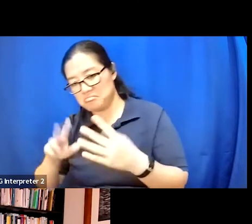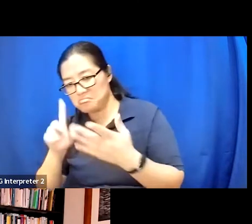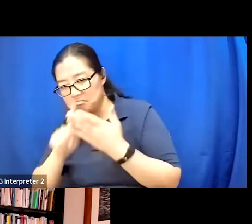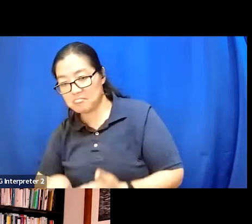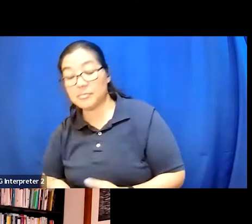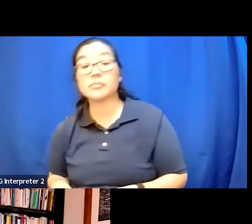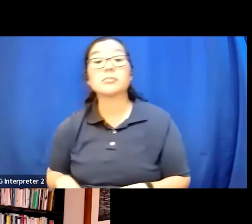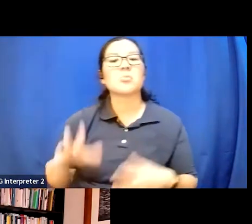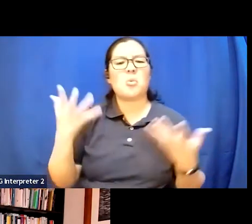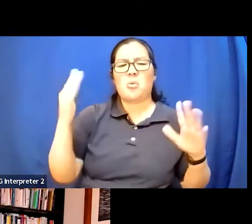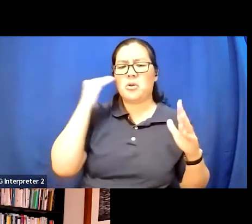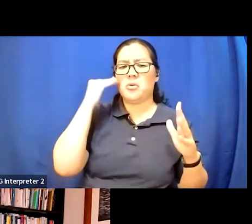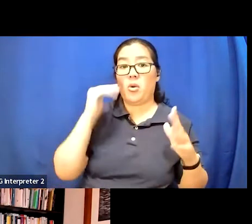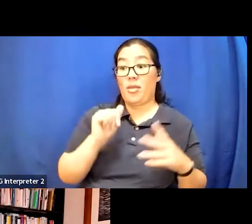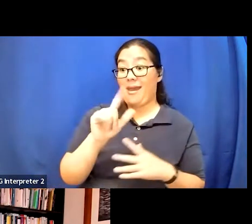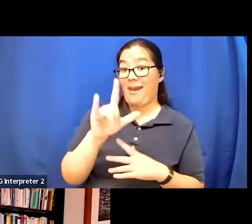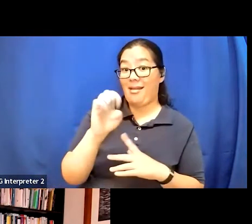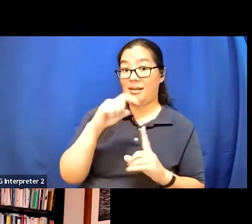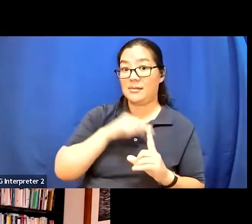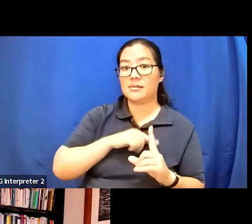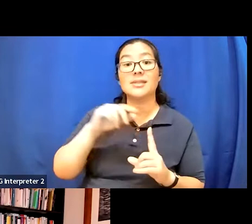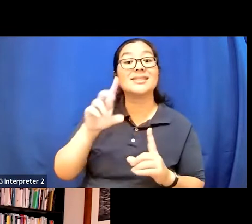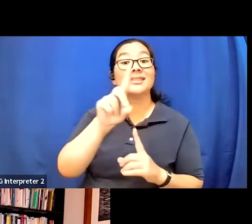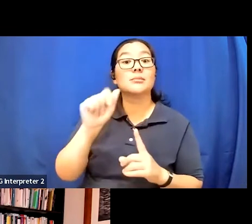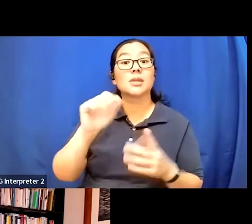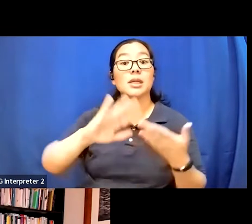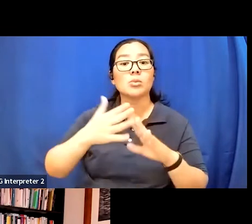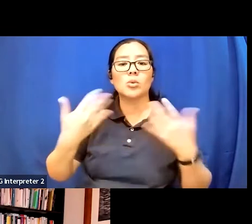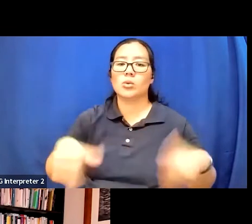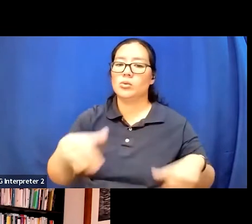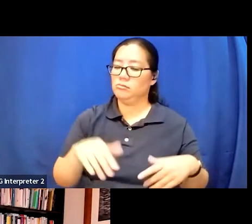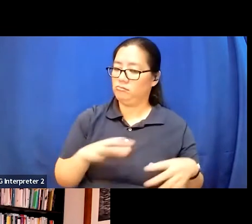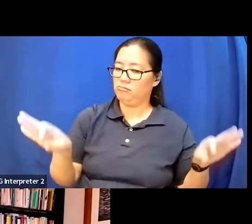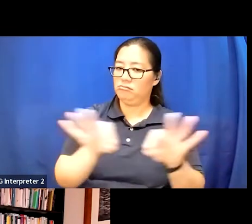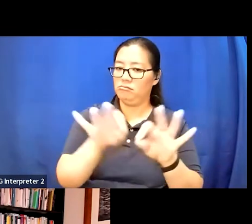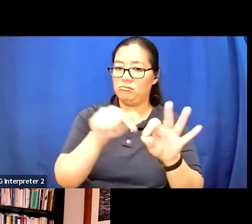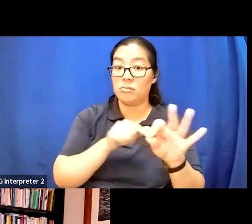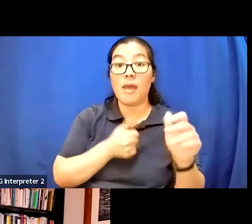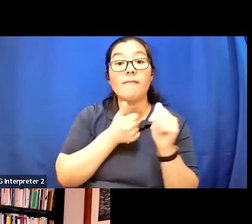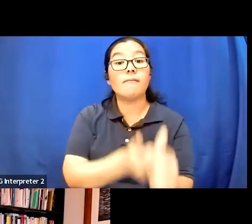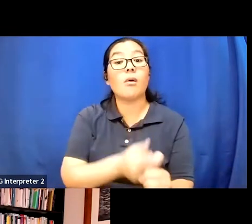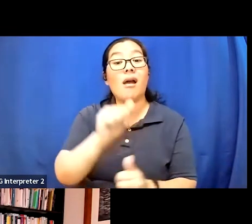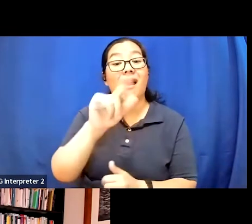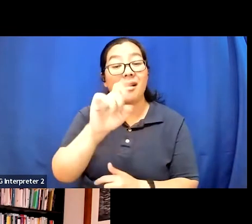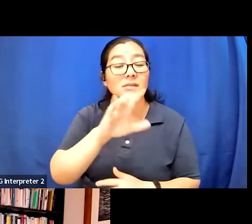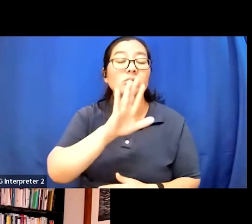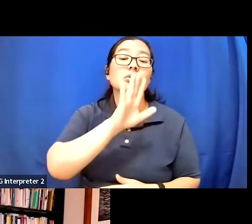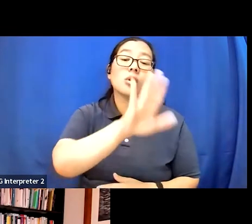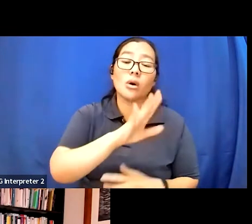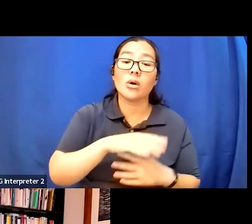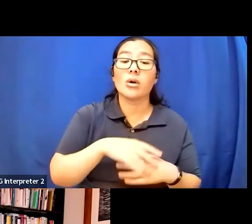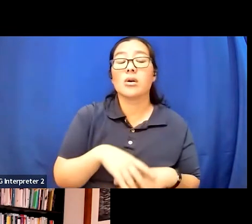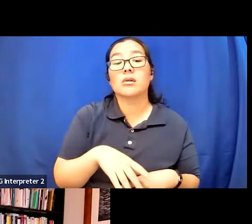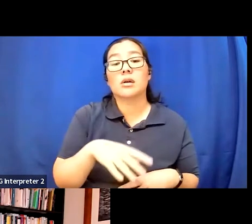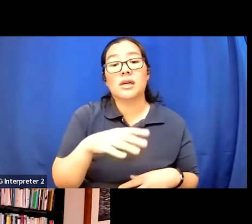that for Alice, disability community is the way. And following Alice's illness and her ICU stay earlier